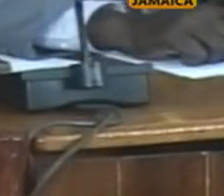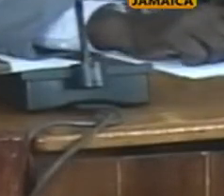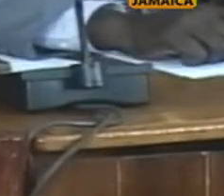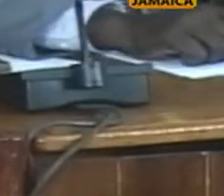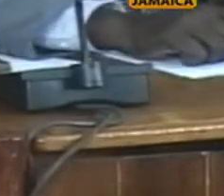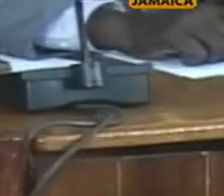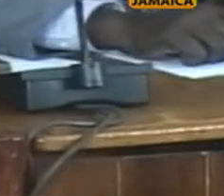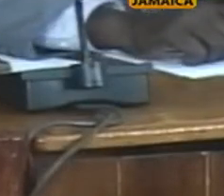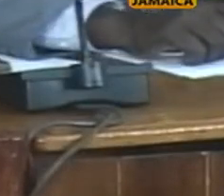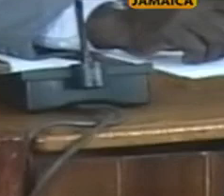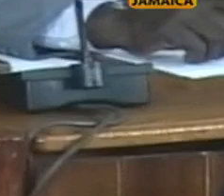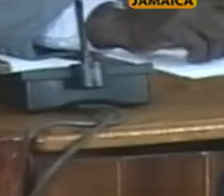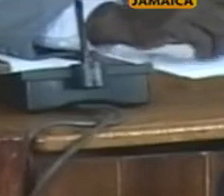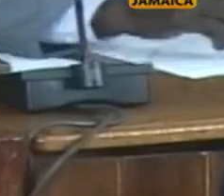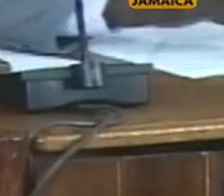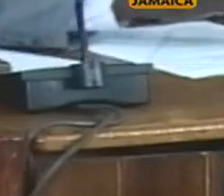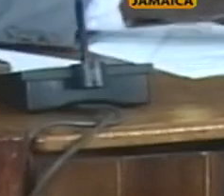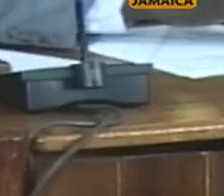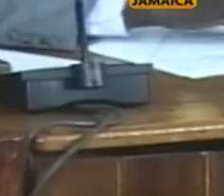Cuthbert Flynn?